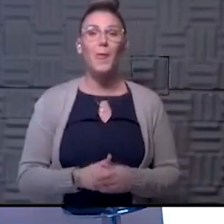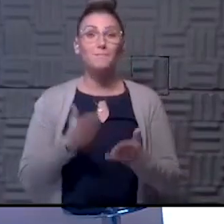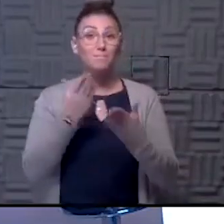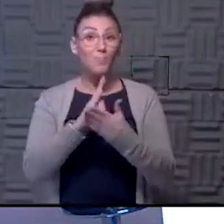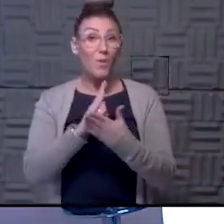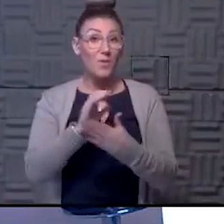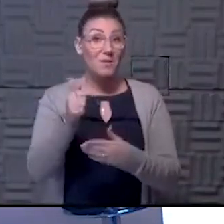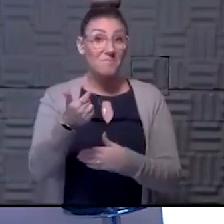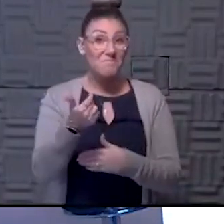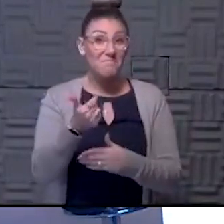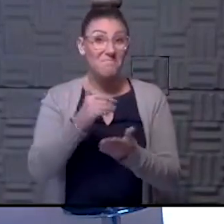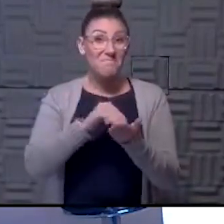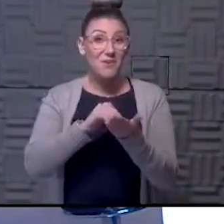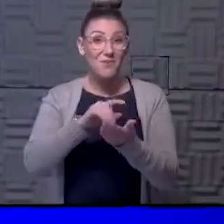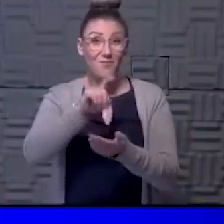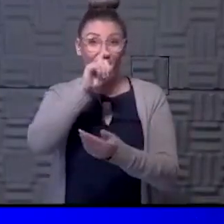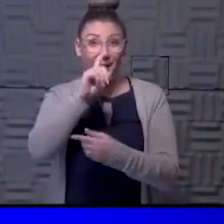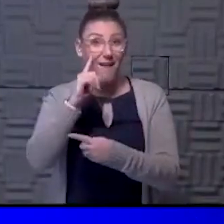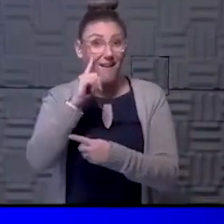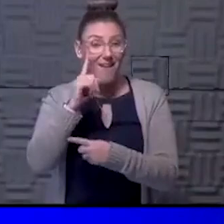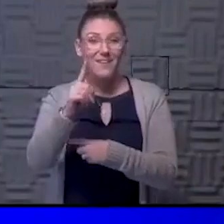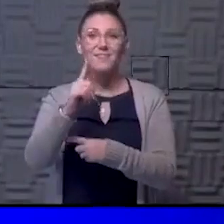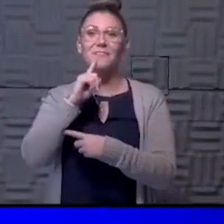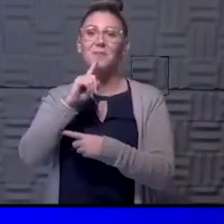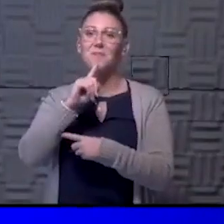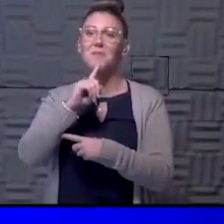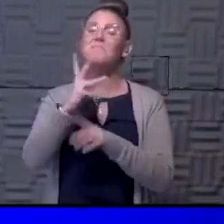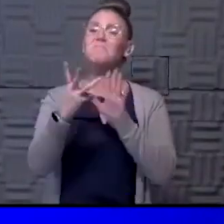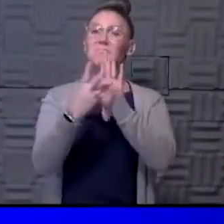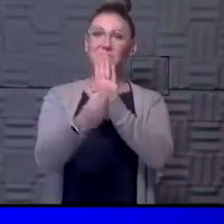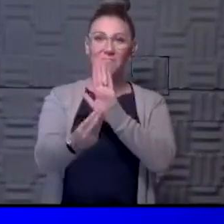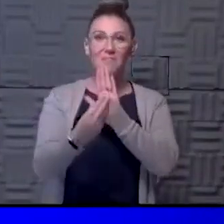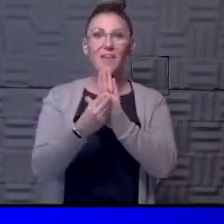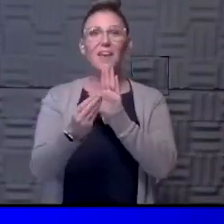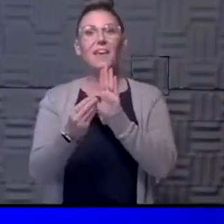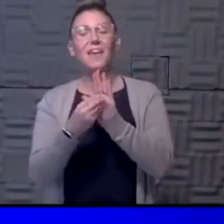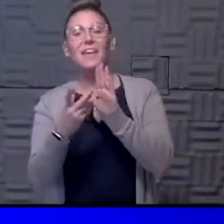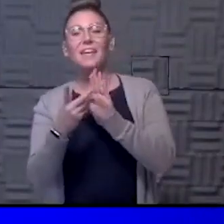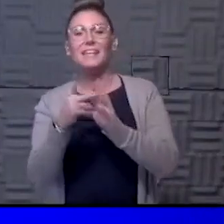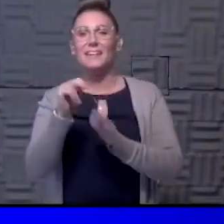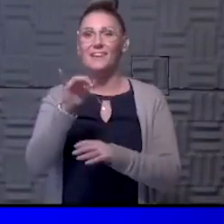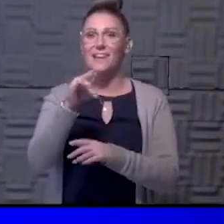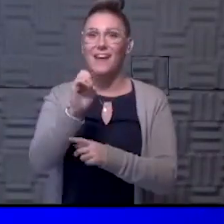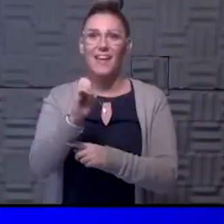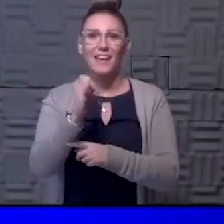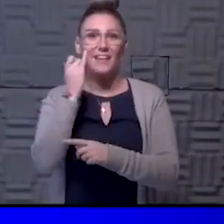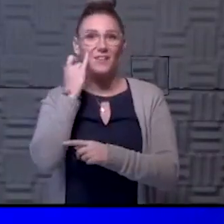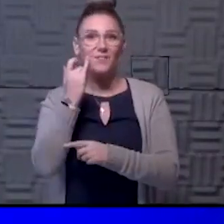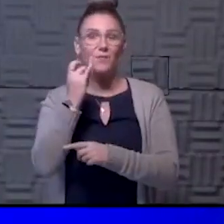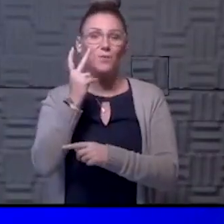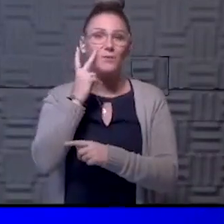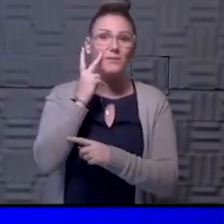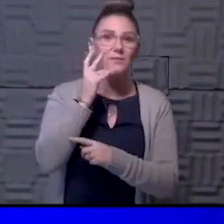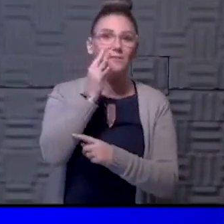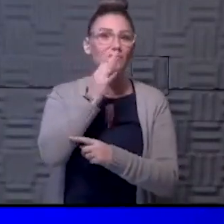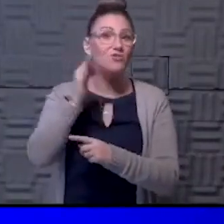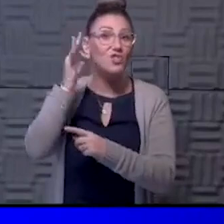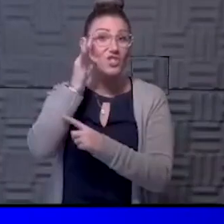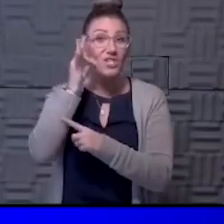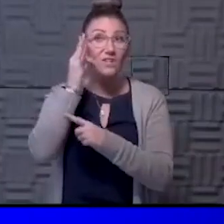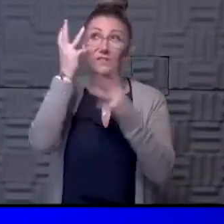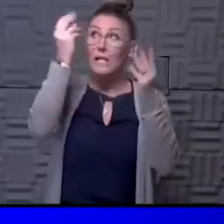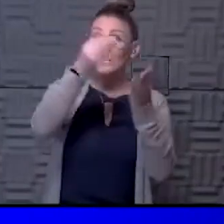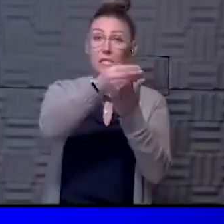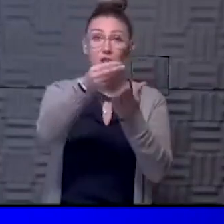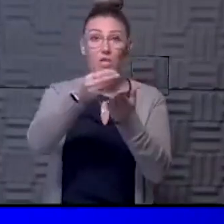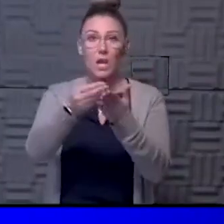right, Hawkeye. Yeah. I'd like to echo, what Nate said. If you see any Chiefs out there on the street or walking around shopping, please stay away from them. Keep